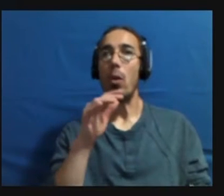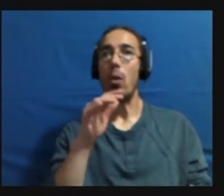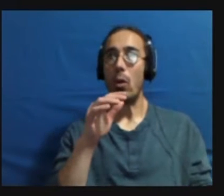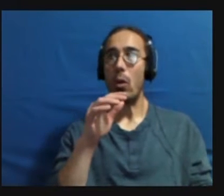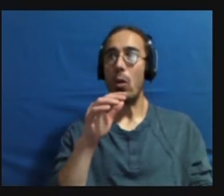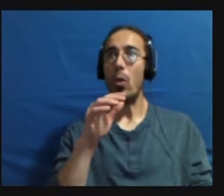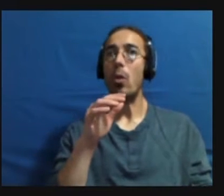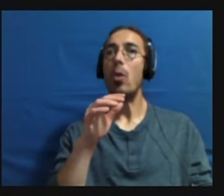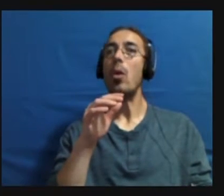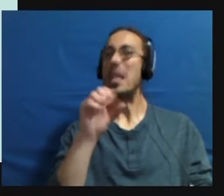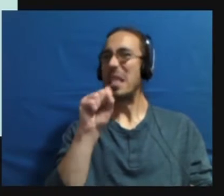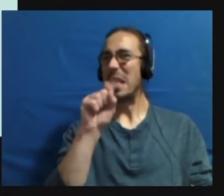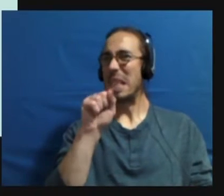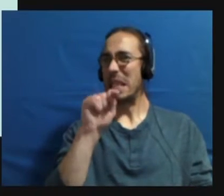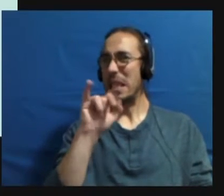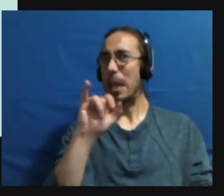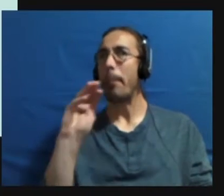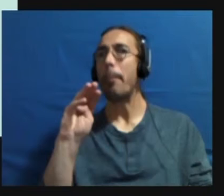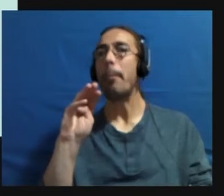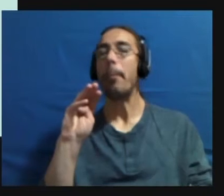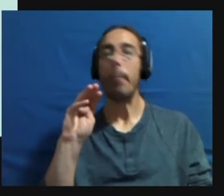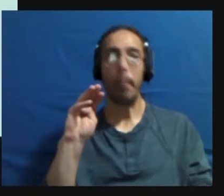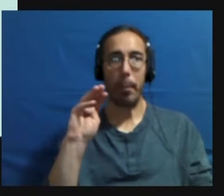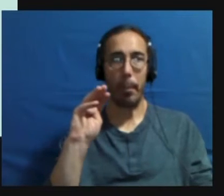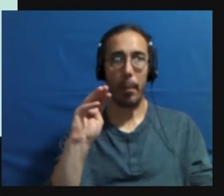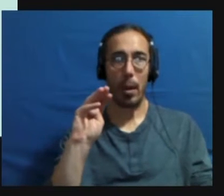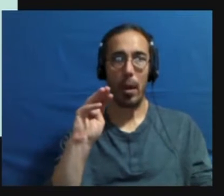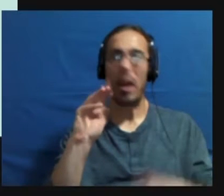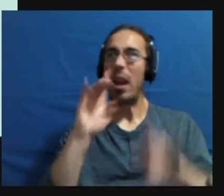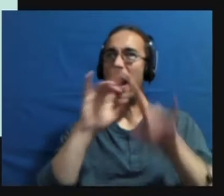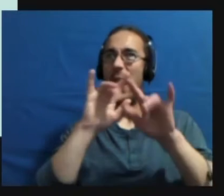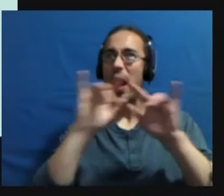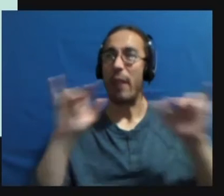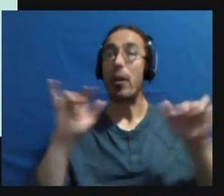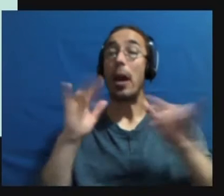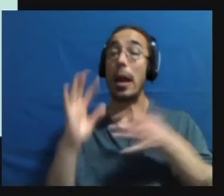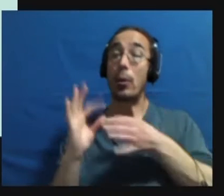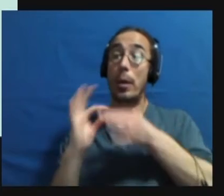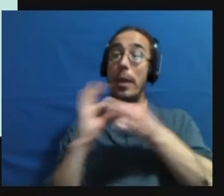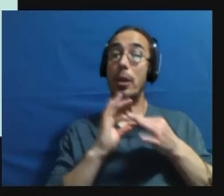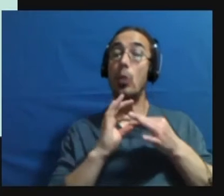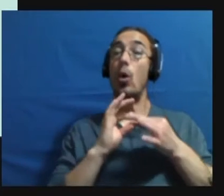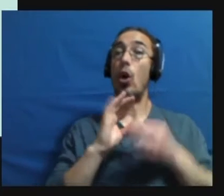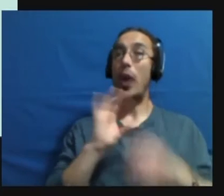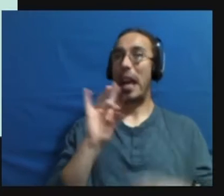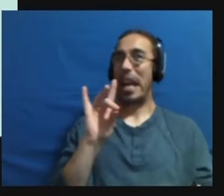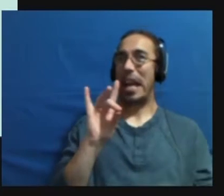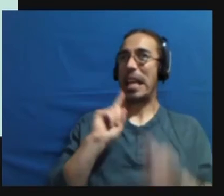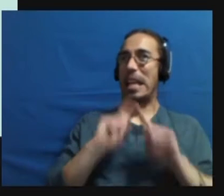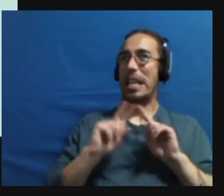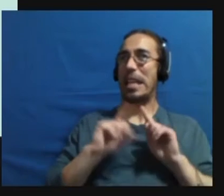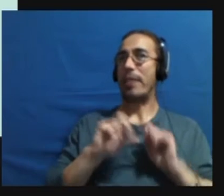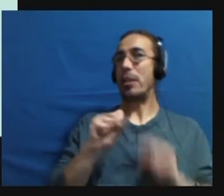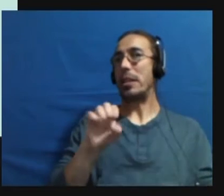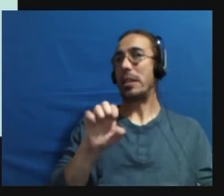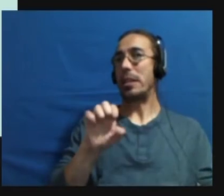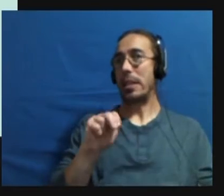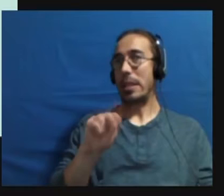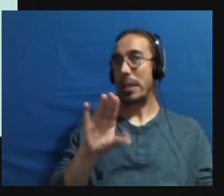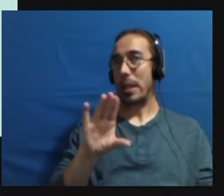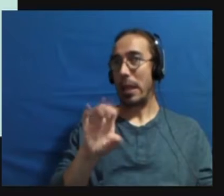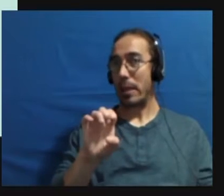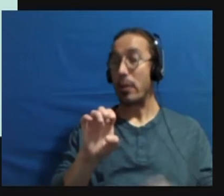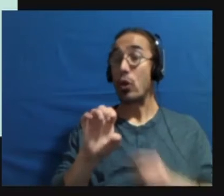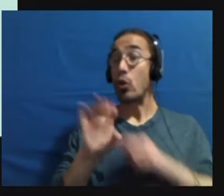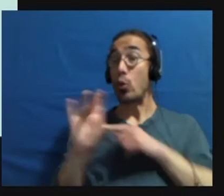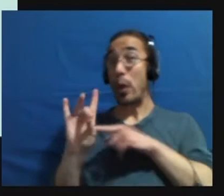because stimming is as vast as our 8 senses. So, thinking about the